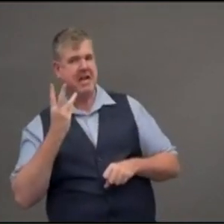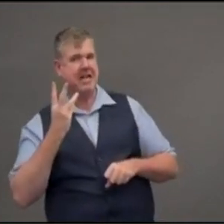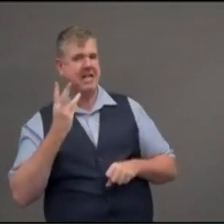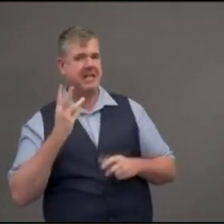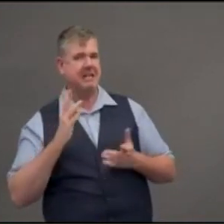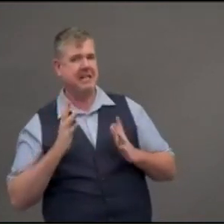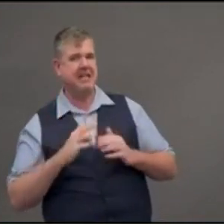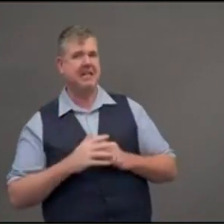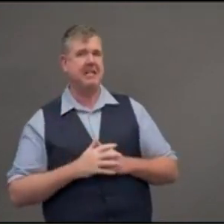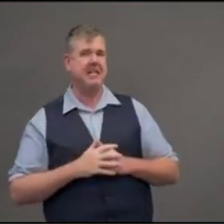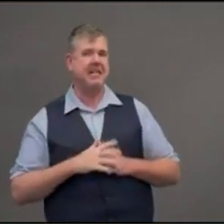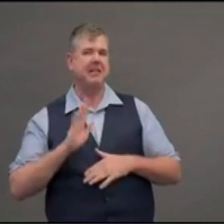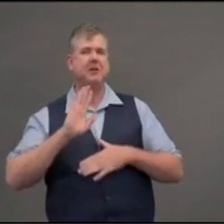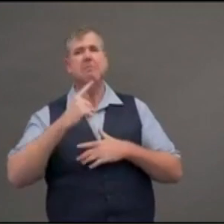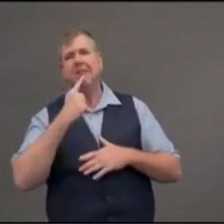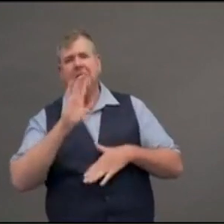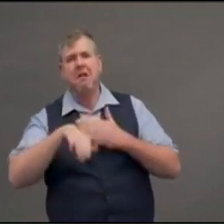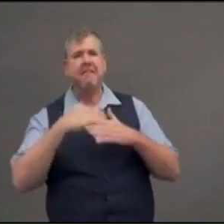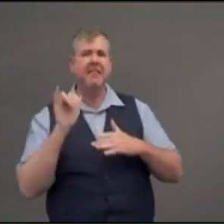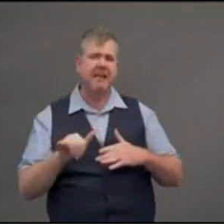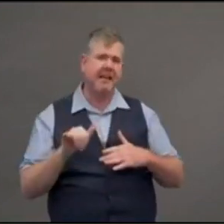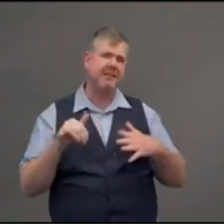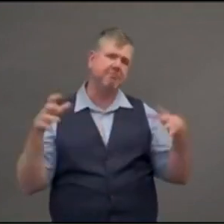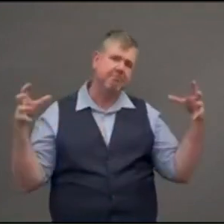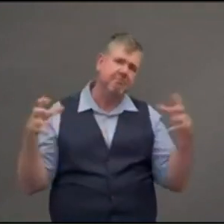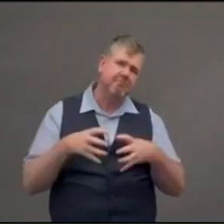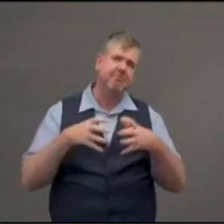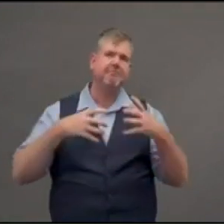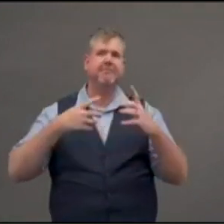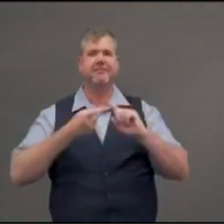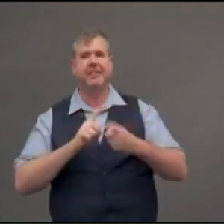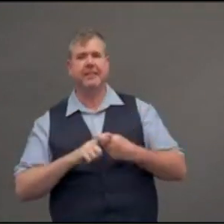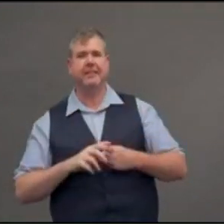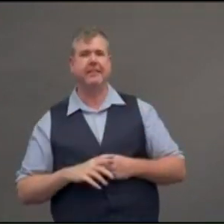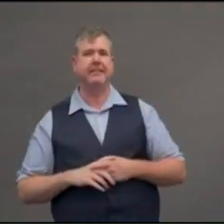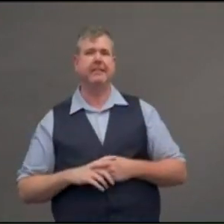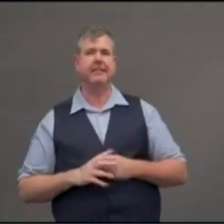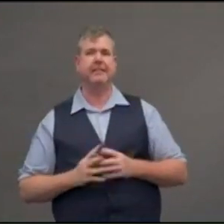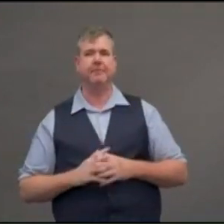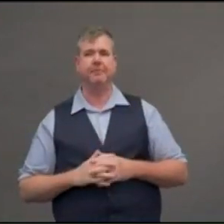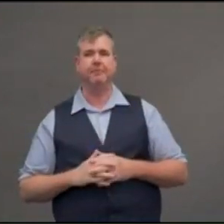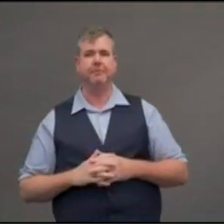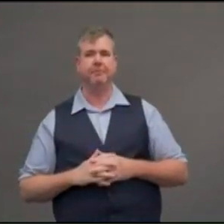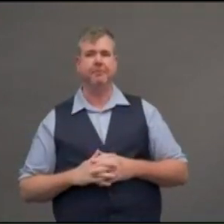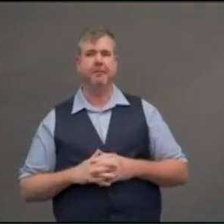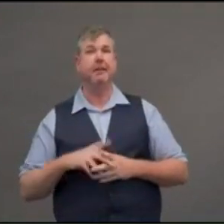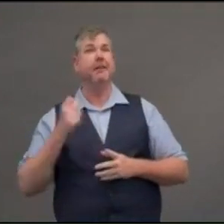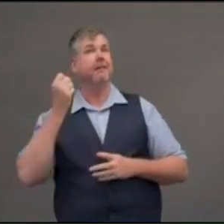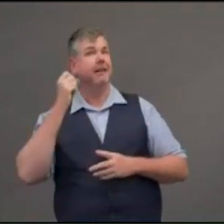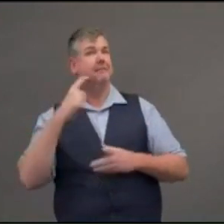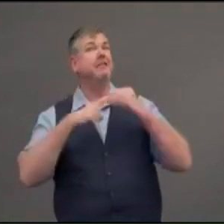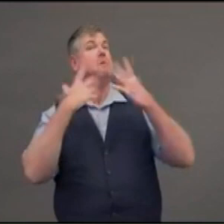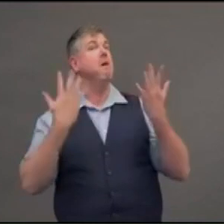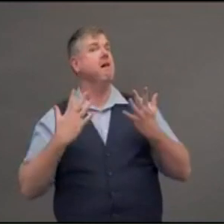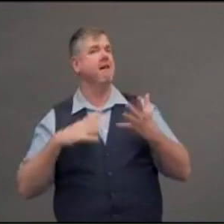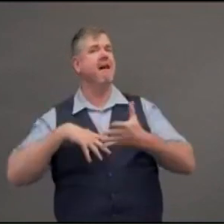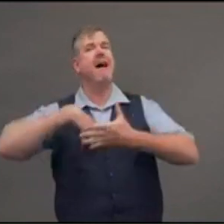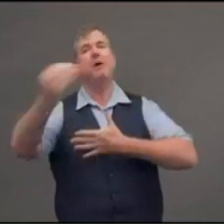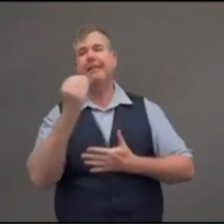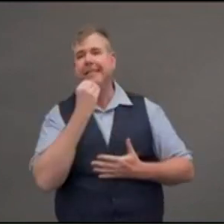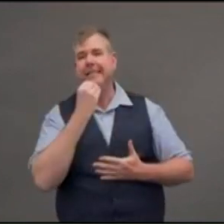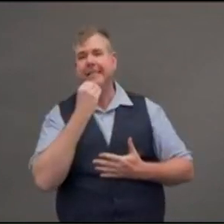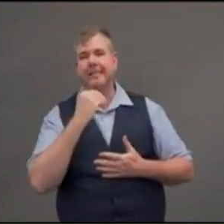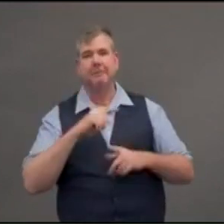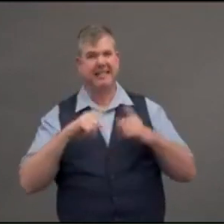my friends and gathering with them and having fun, especially going out to restaurants. Right now I'm not going, I'm doing takeout,